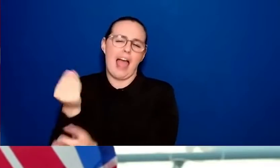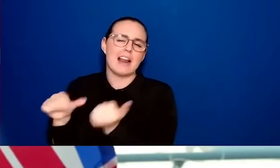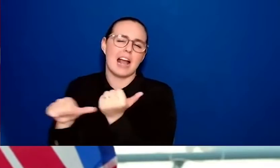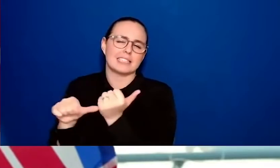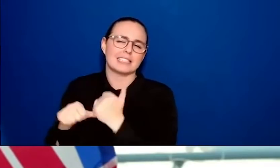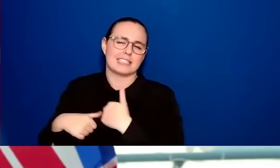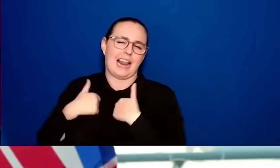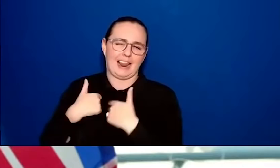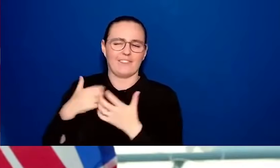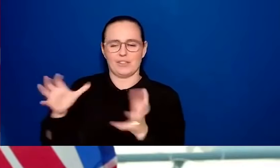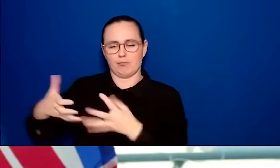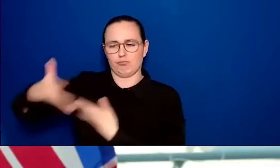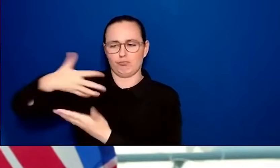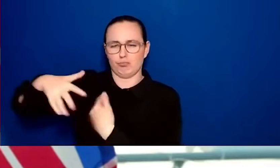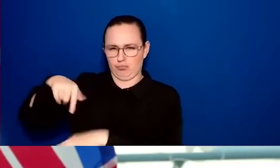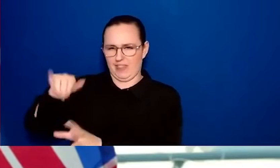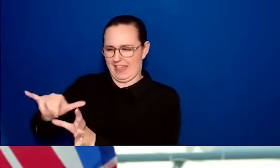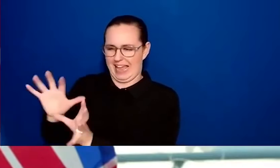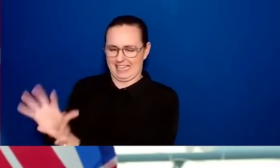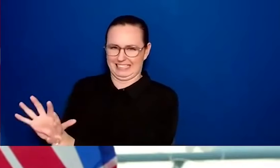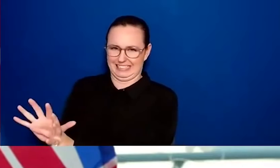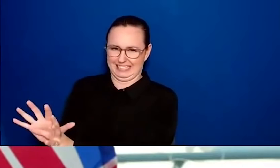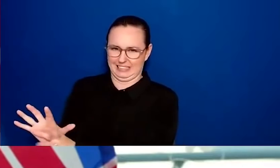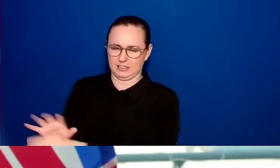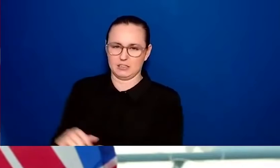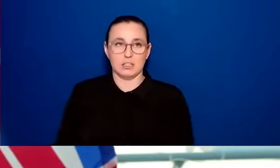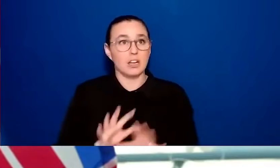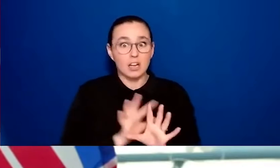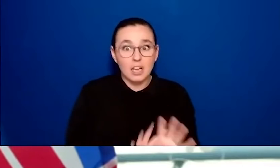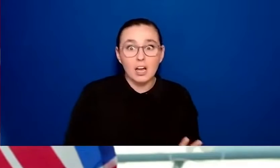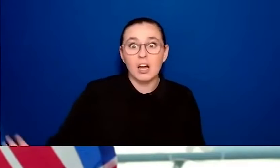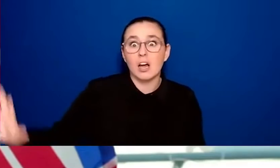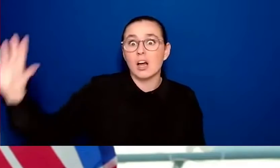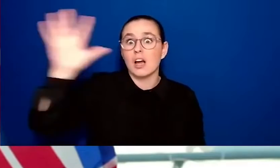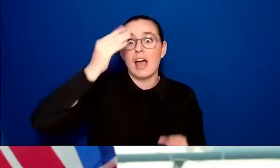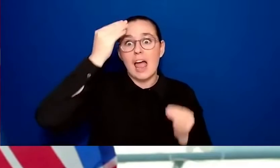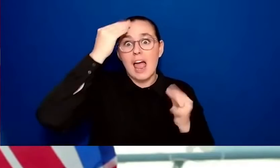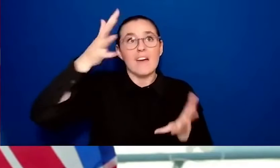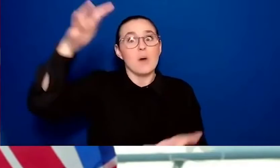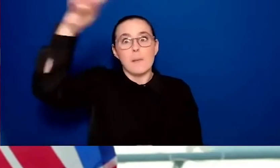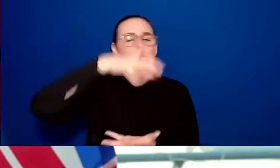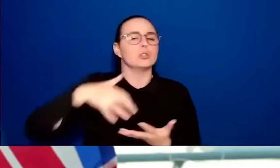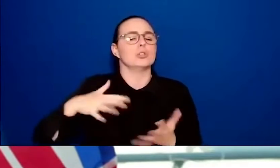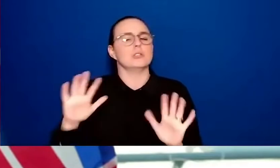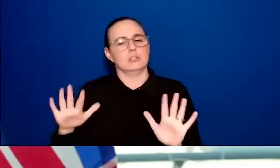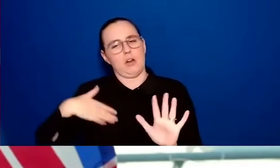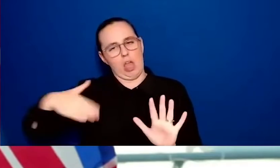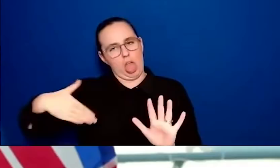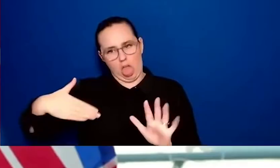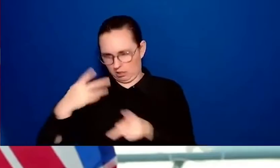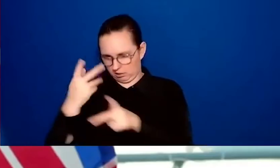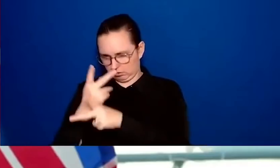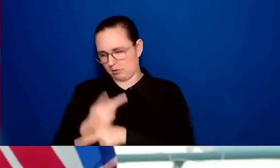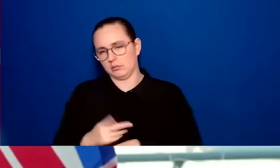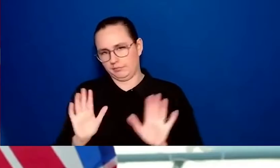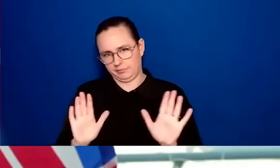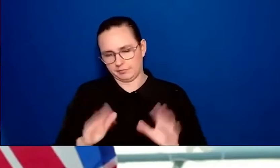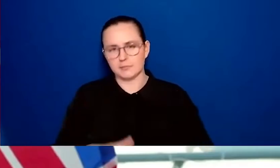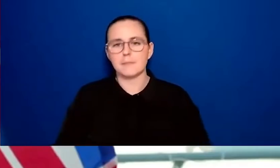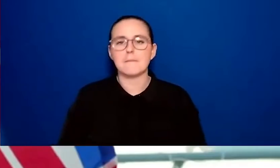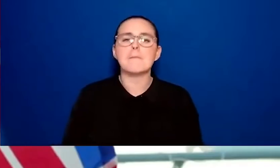all workers in acute care and community care. So we're looking at how we get that information in a different